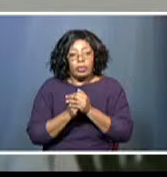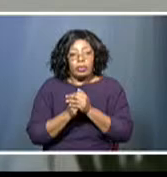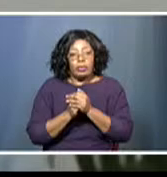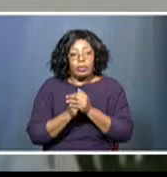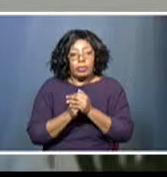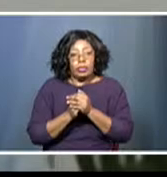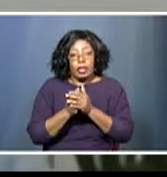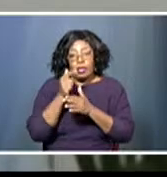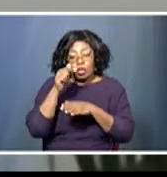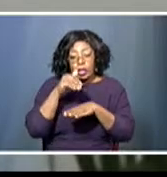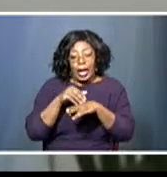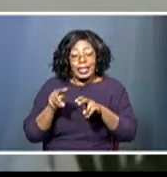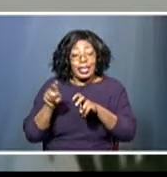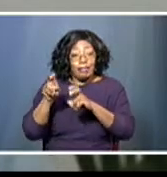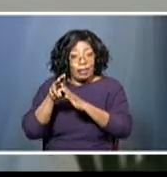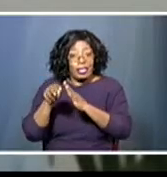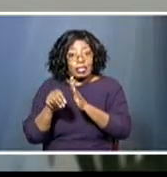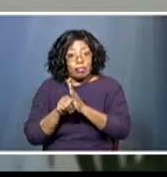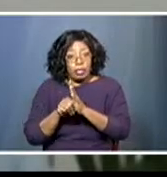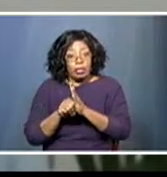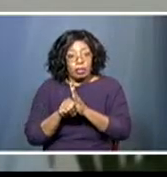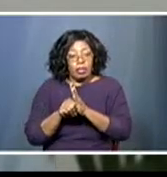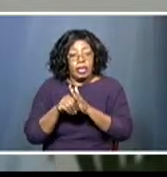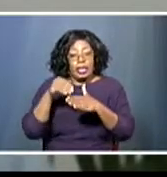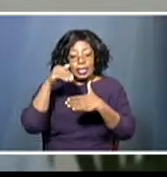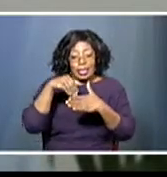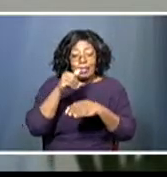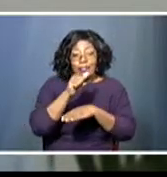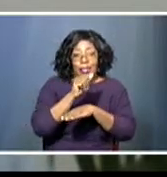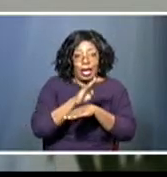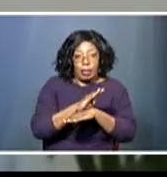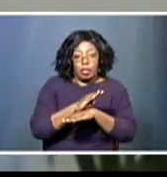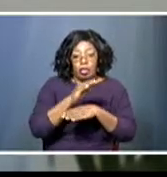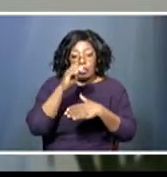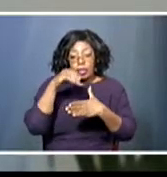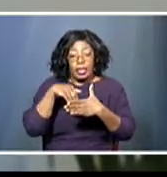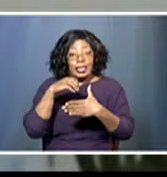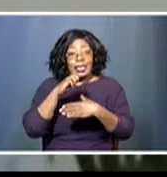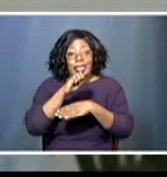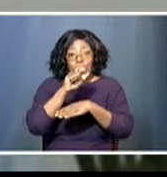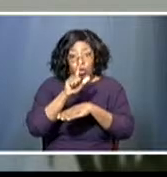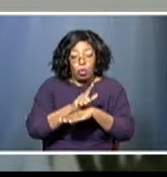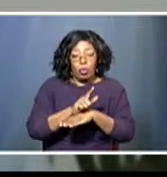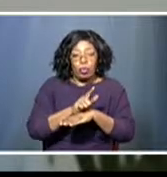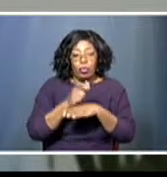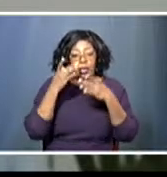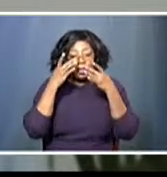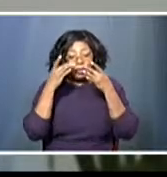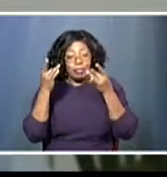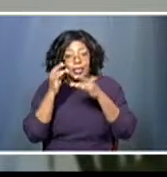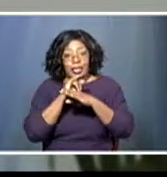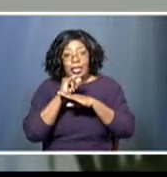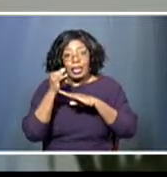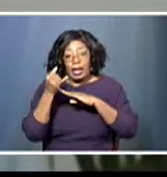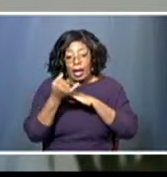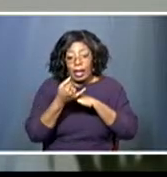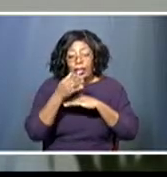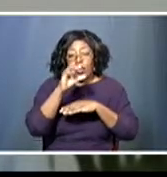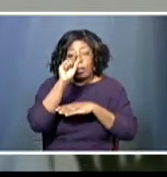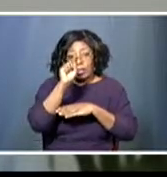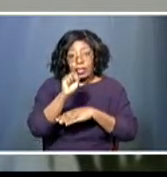investment, is likely to be in the Aberfours, in the Eleutheros, in the Exumas, in the Cat Islands and the